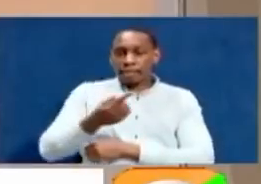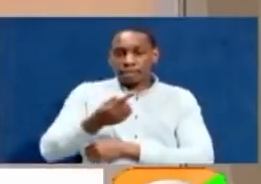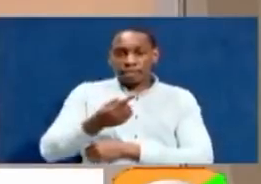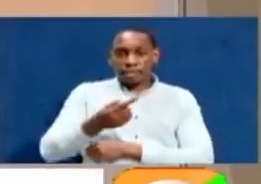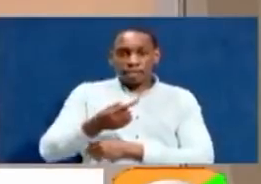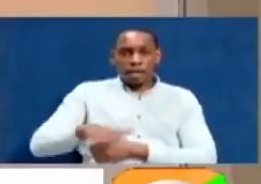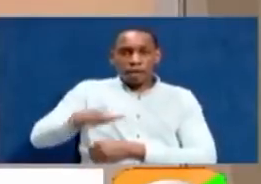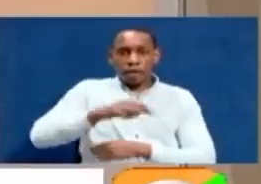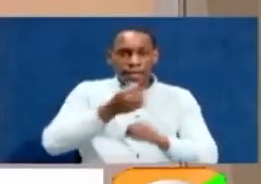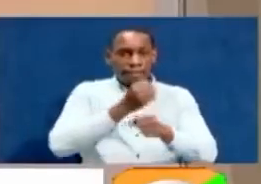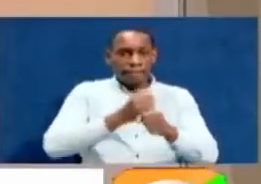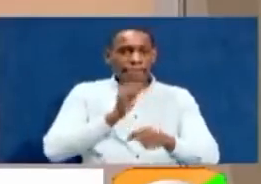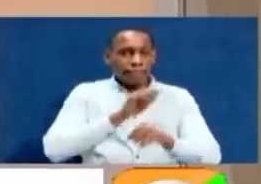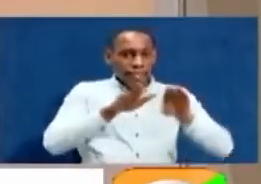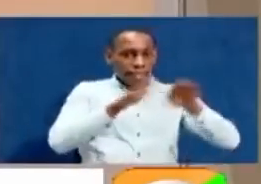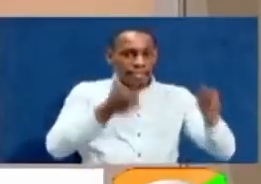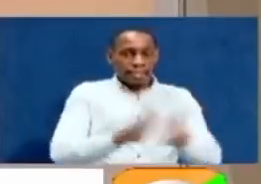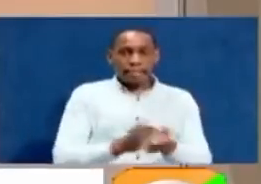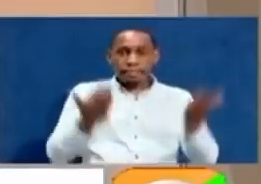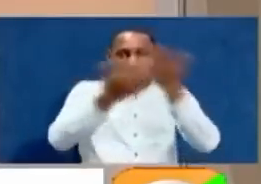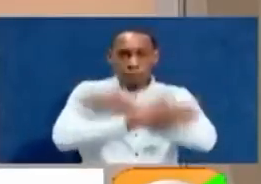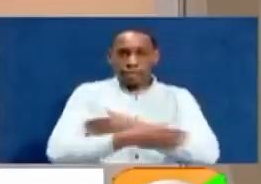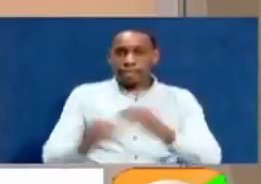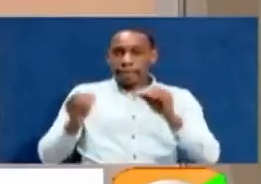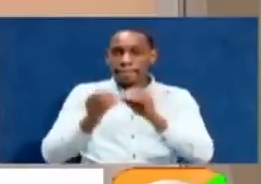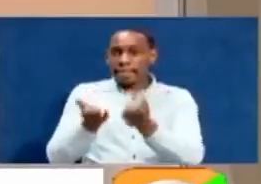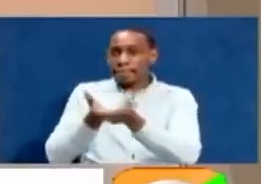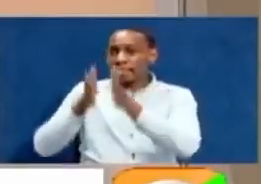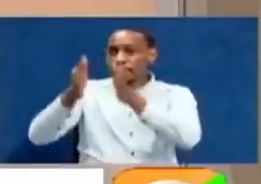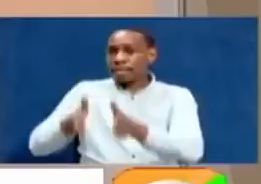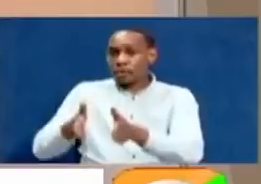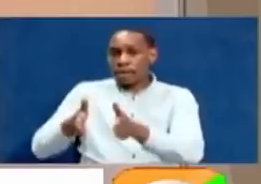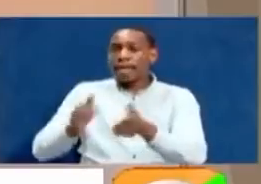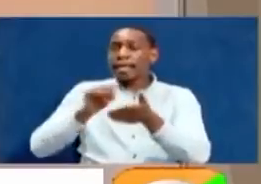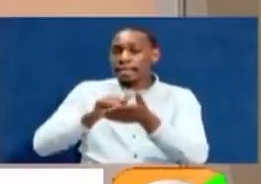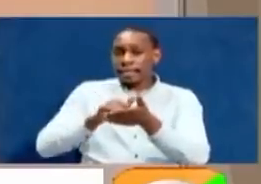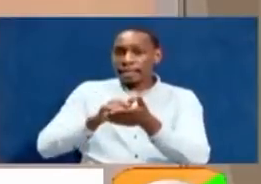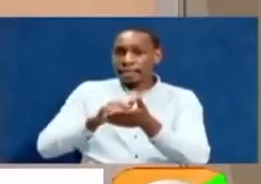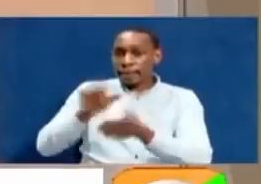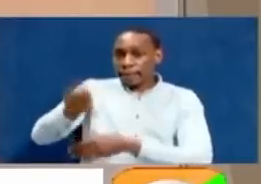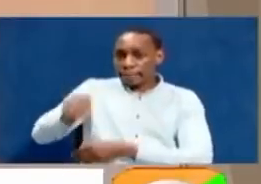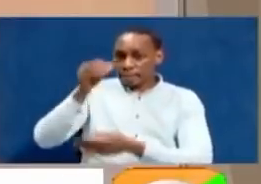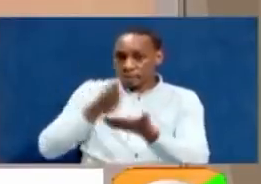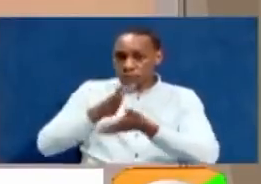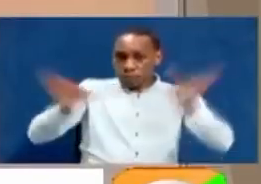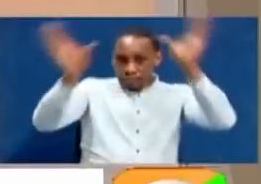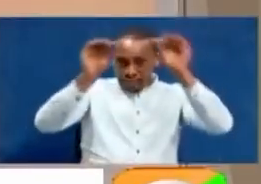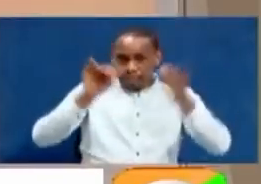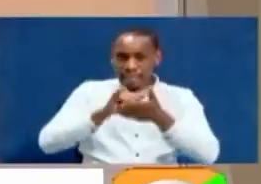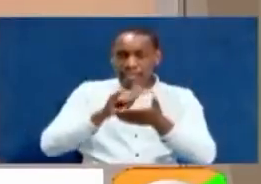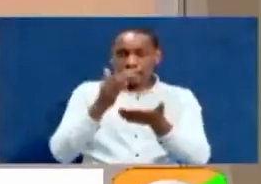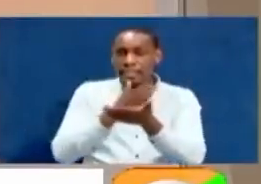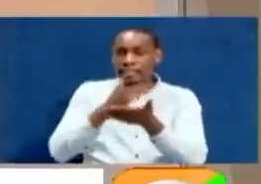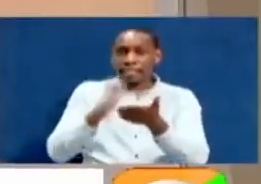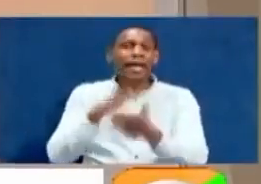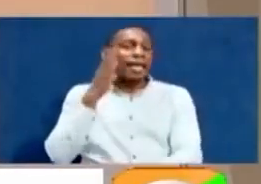650,000 locally assembled desks. Tonight, meet the entrepreneur who was tapped by the president as he